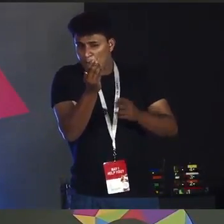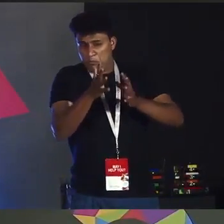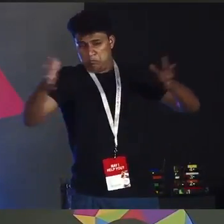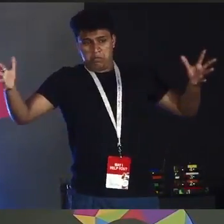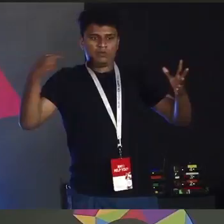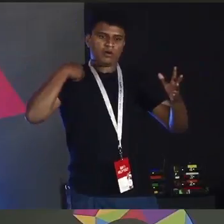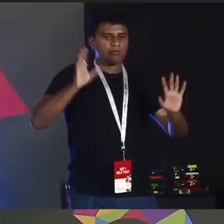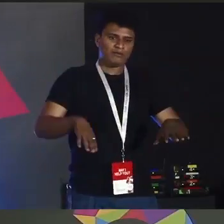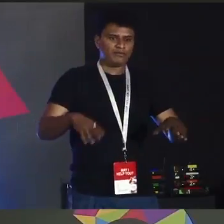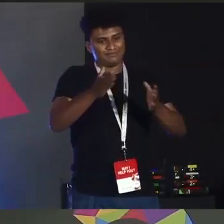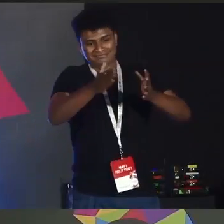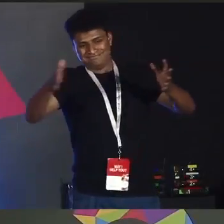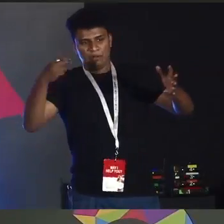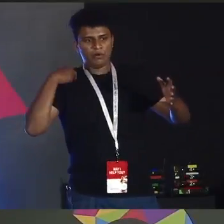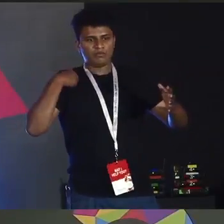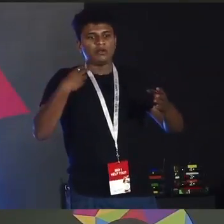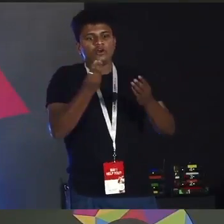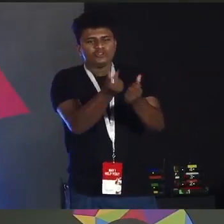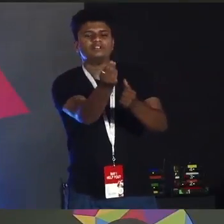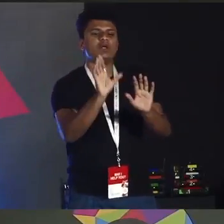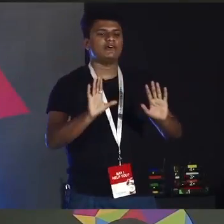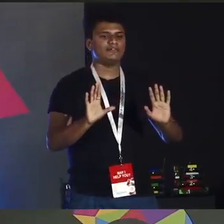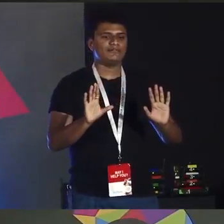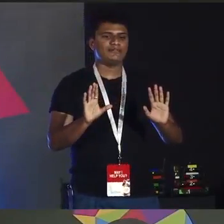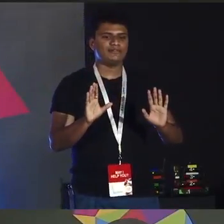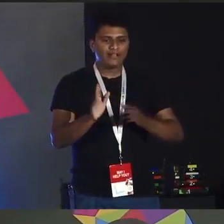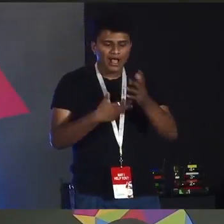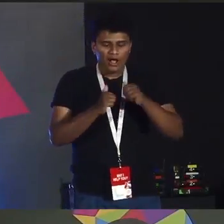Please react. What is the first word, sentence, thought comes in your mind?